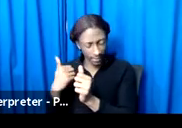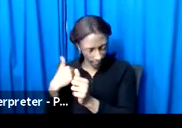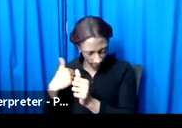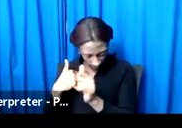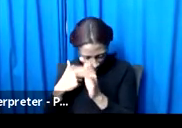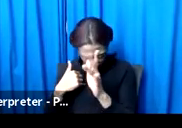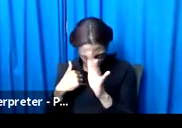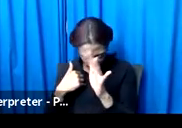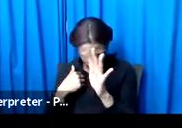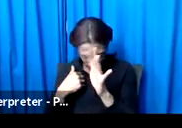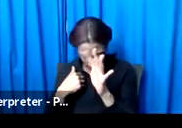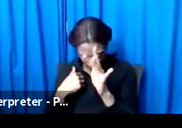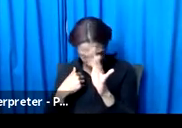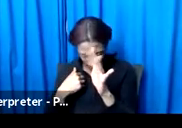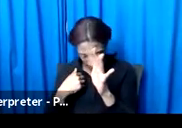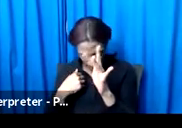have an